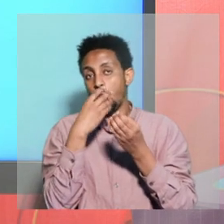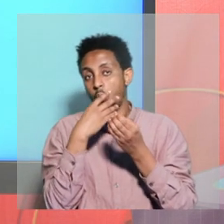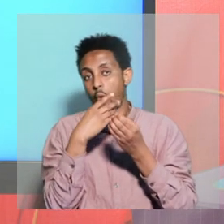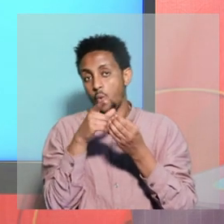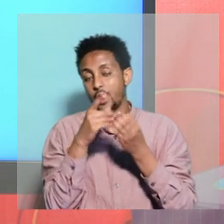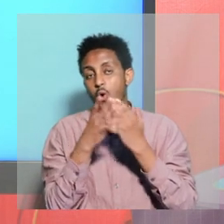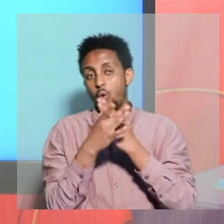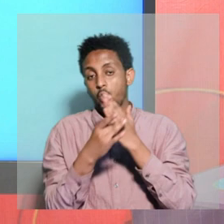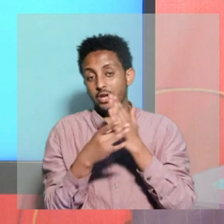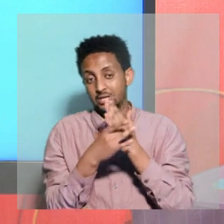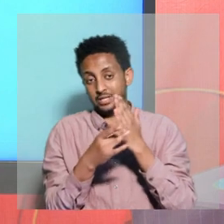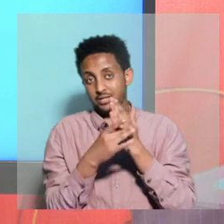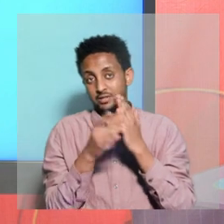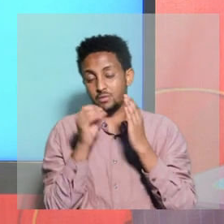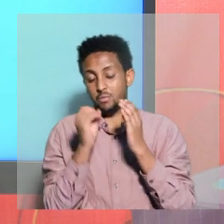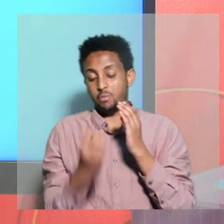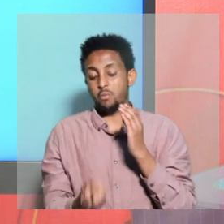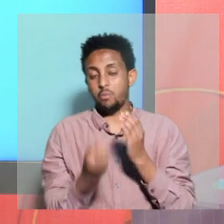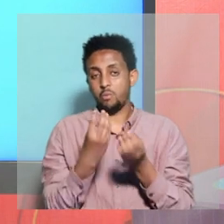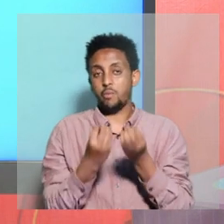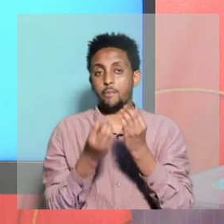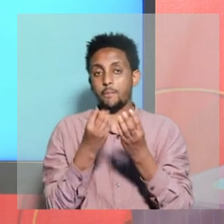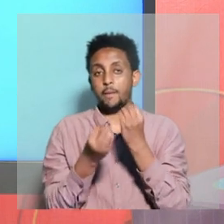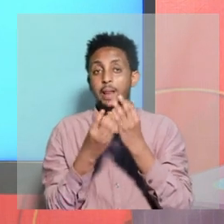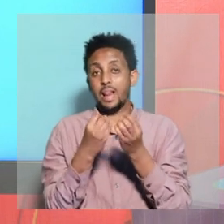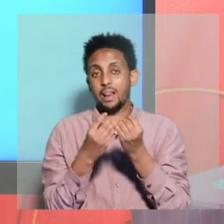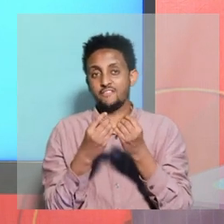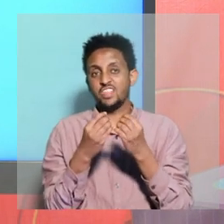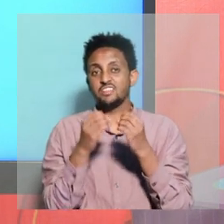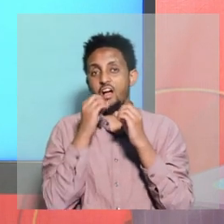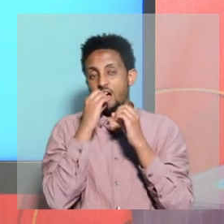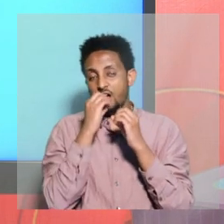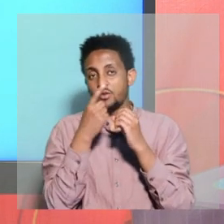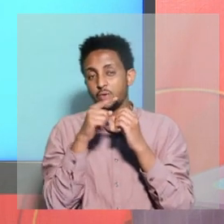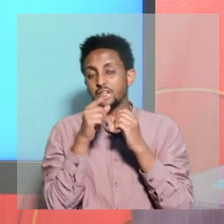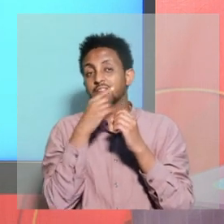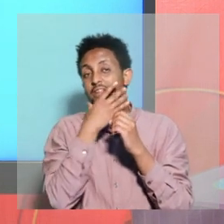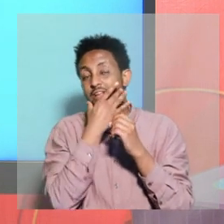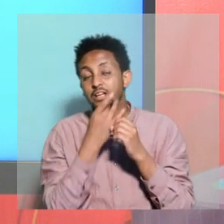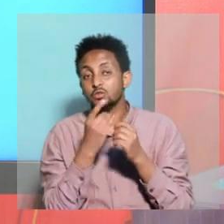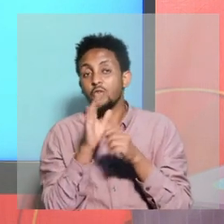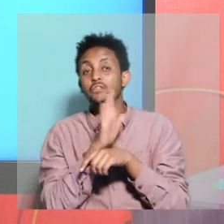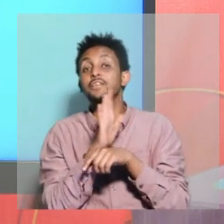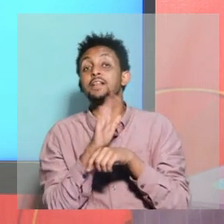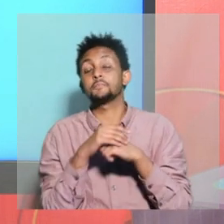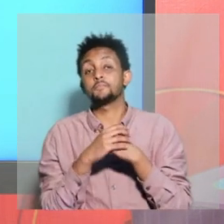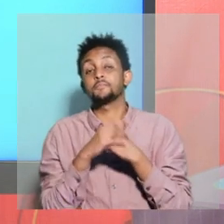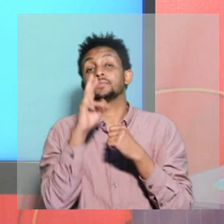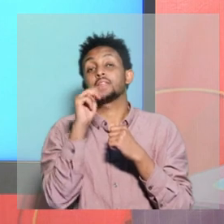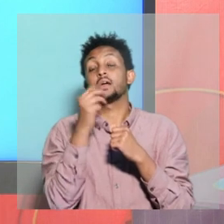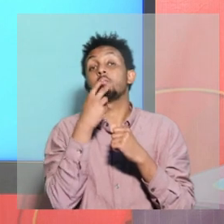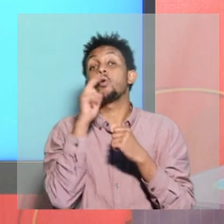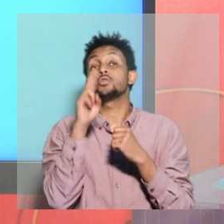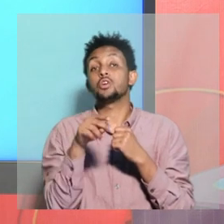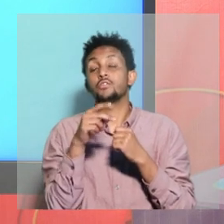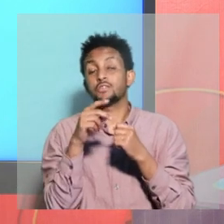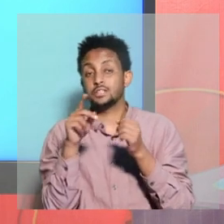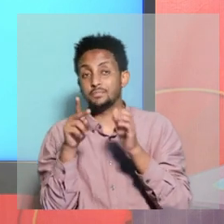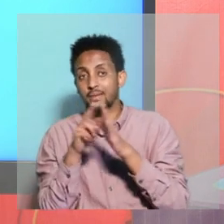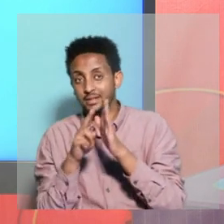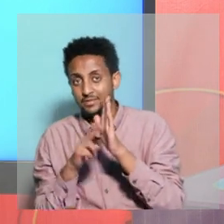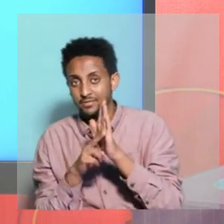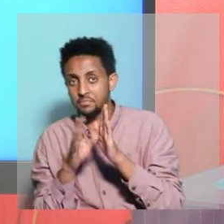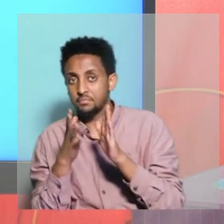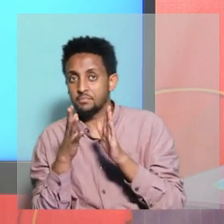So that's possible to find the refractive index of that. T is the thickness of the film. M, the order of the spectrum that you